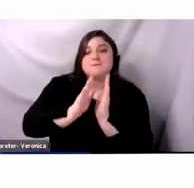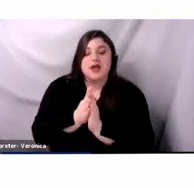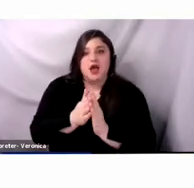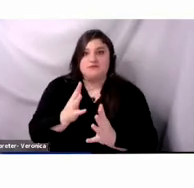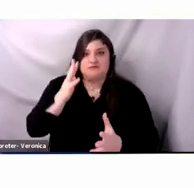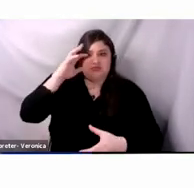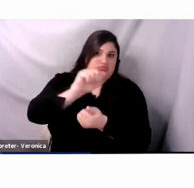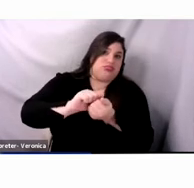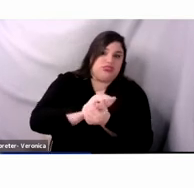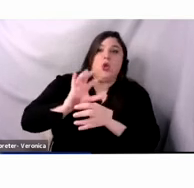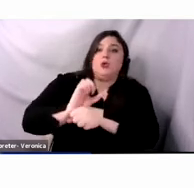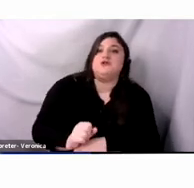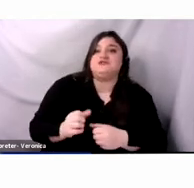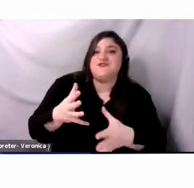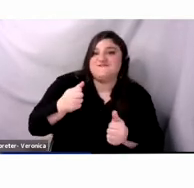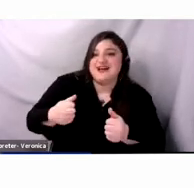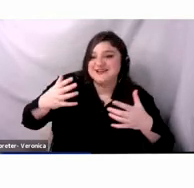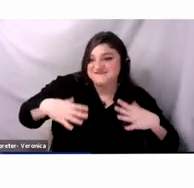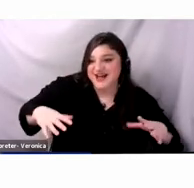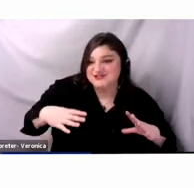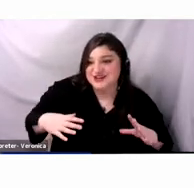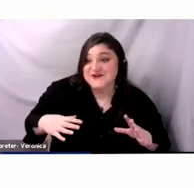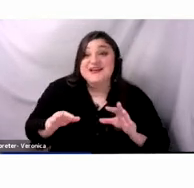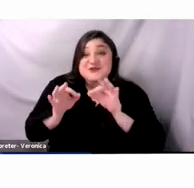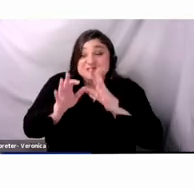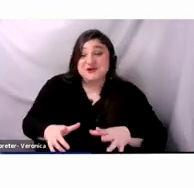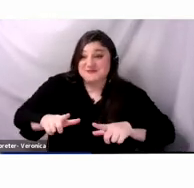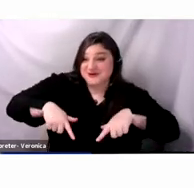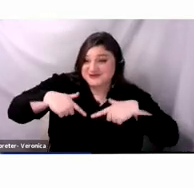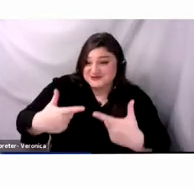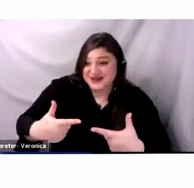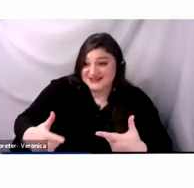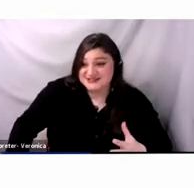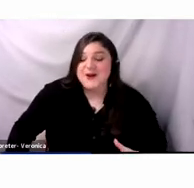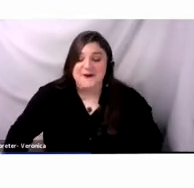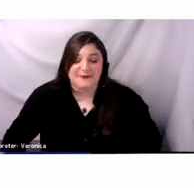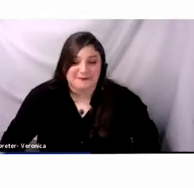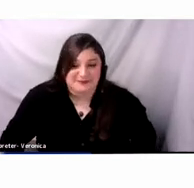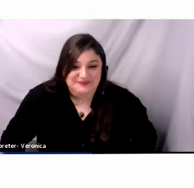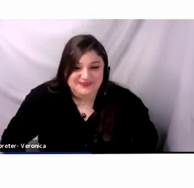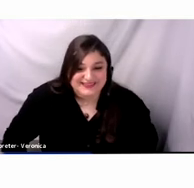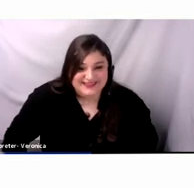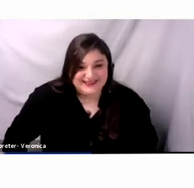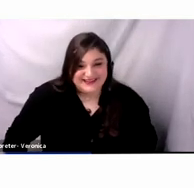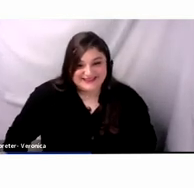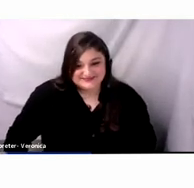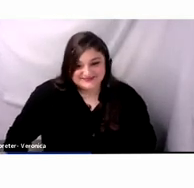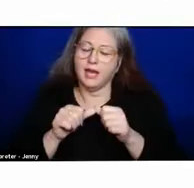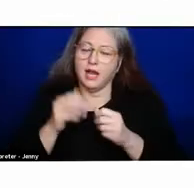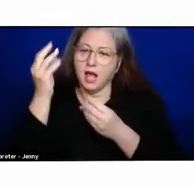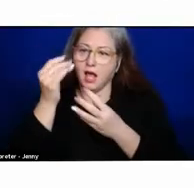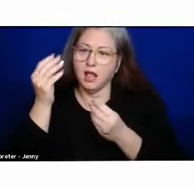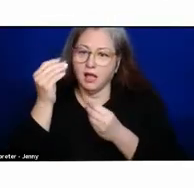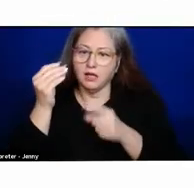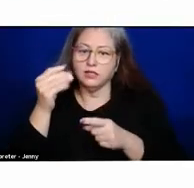fashion. Because excess secondhand clothing is slowly eroding indigenous sustainability logic, it also means that people are not supporting